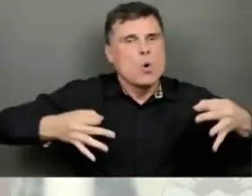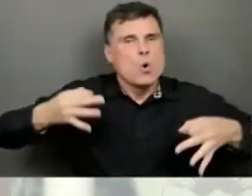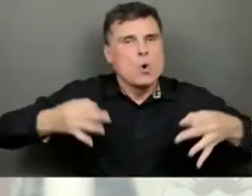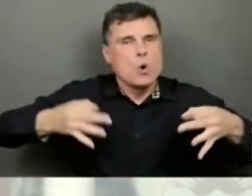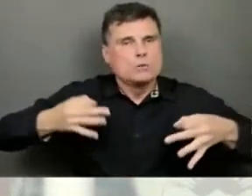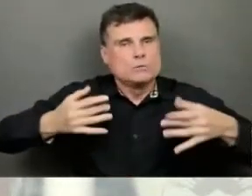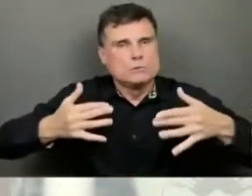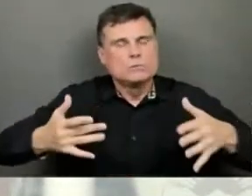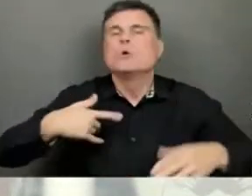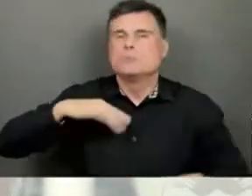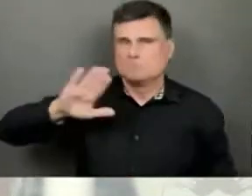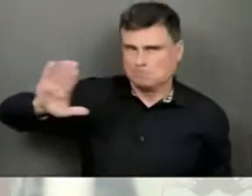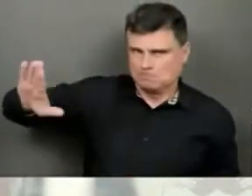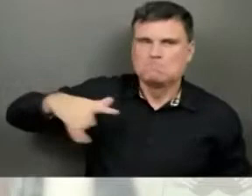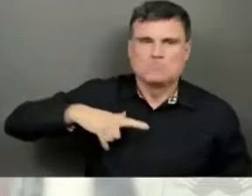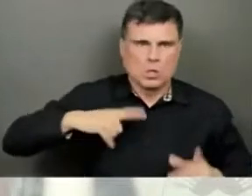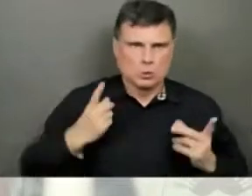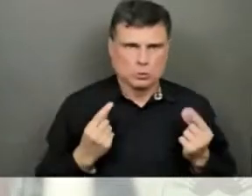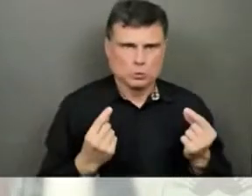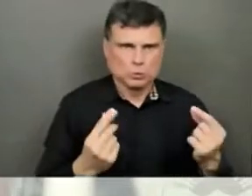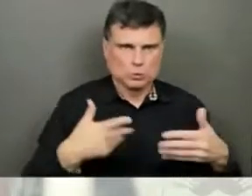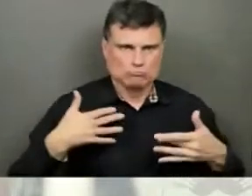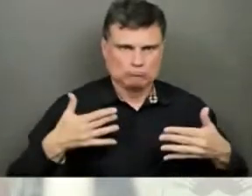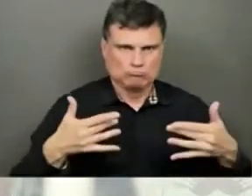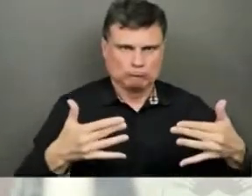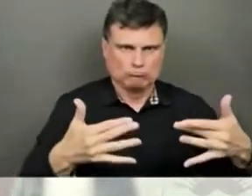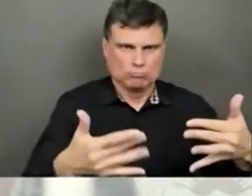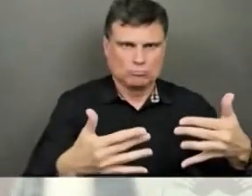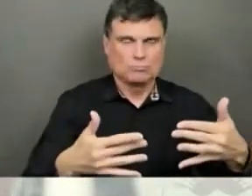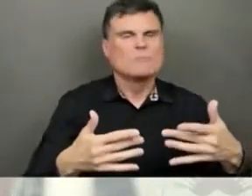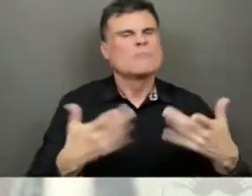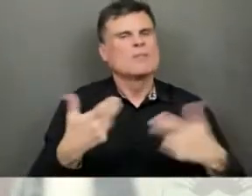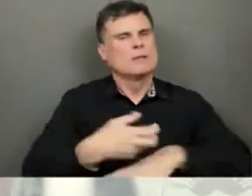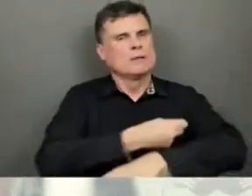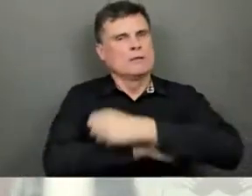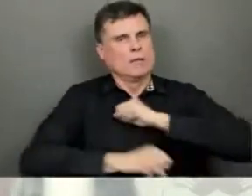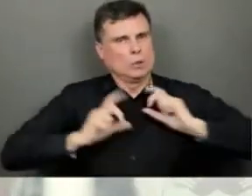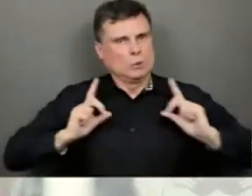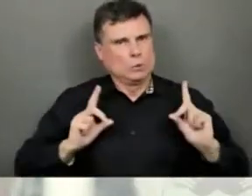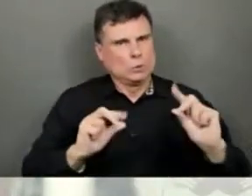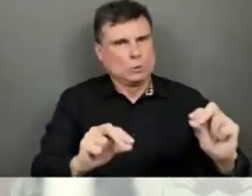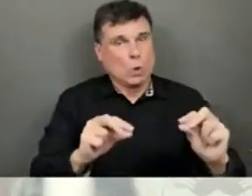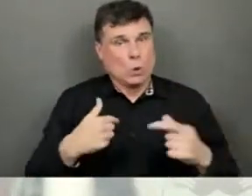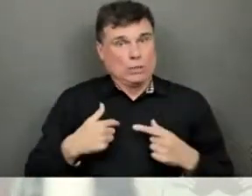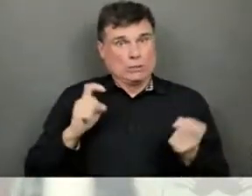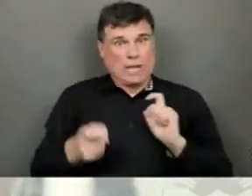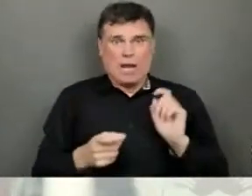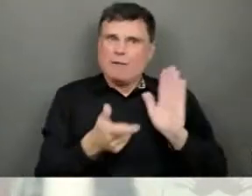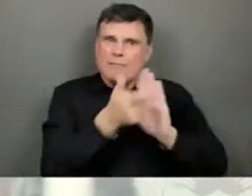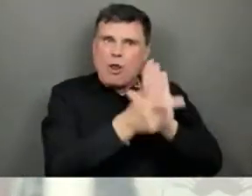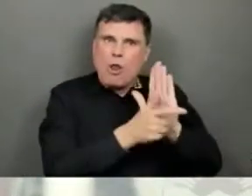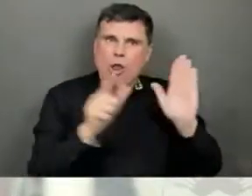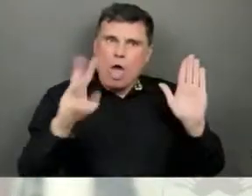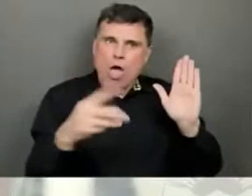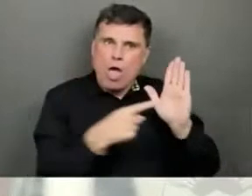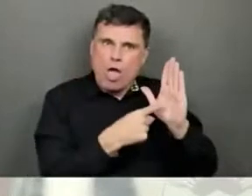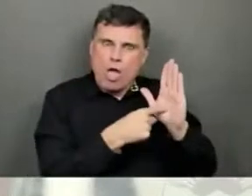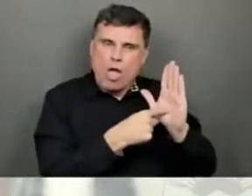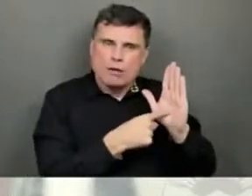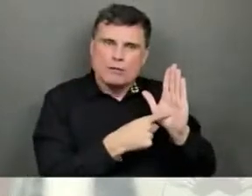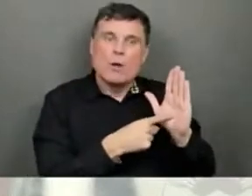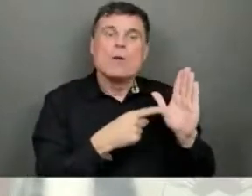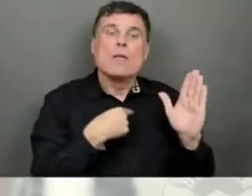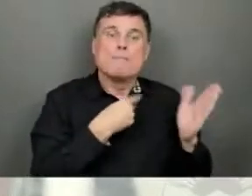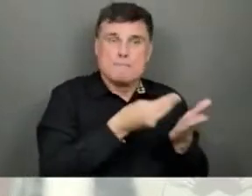with Canby Surgical Center. So we've taken actions on the law, we've taken actions on diagnostic care, taken actions